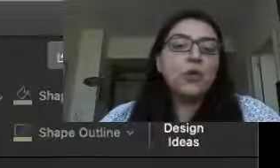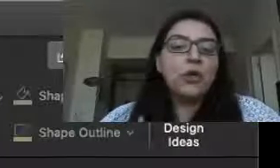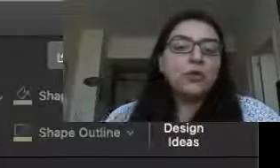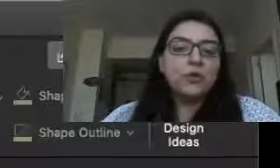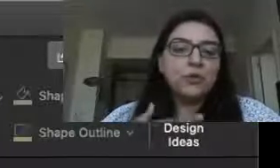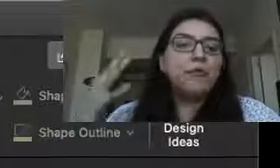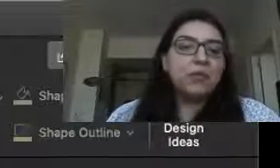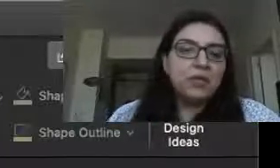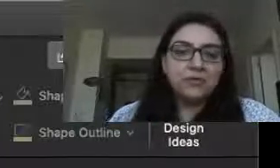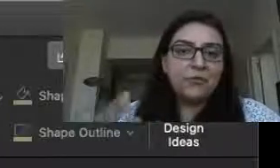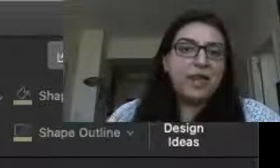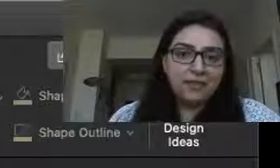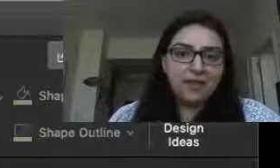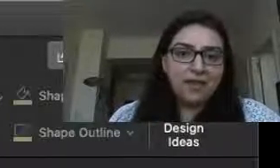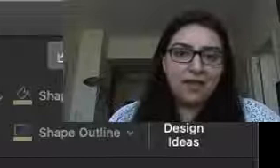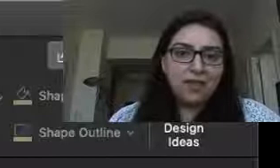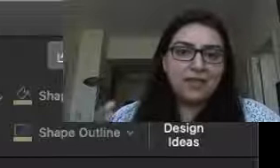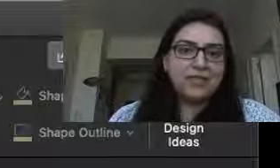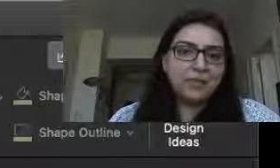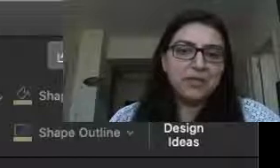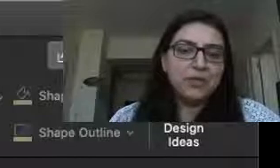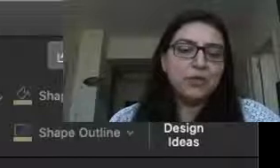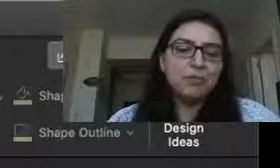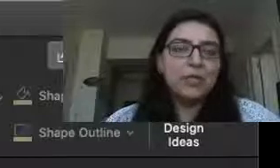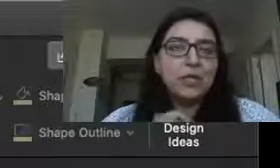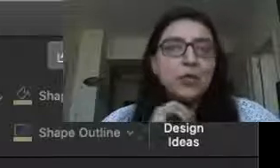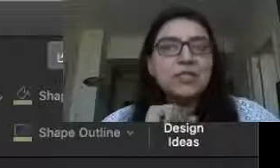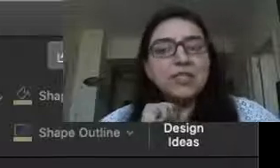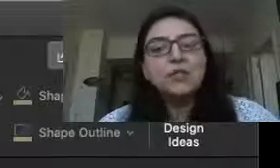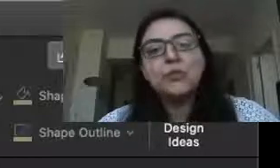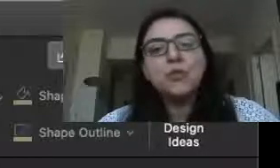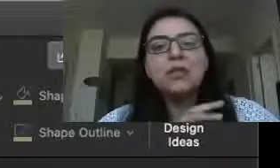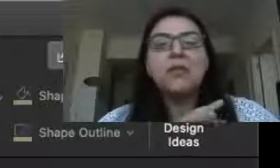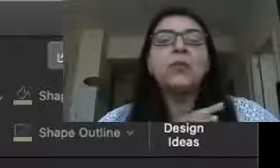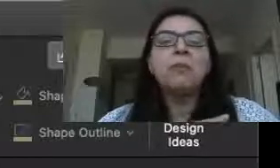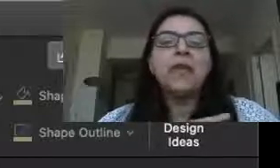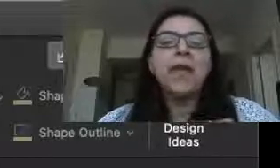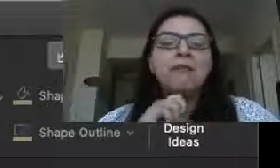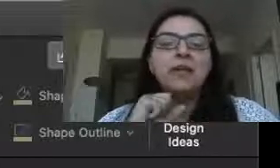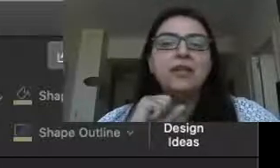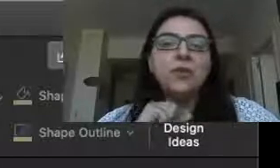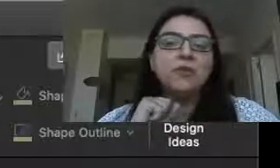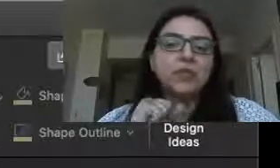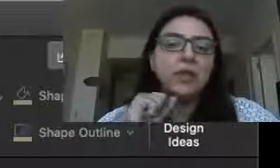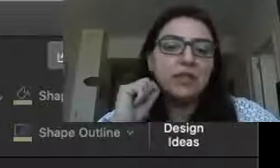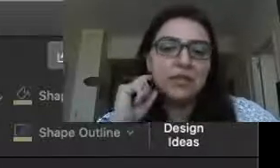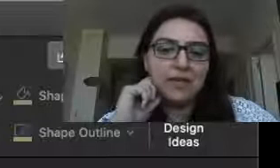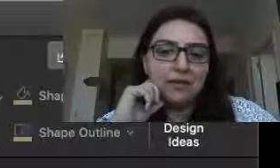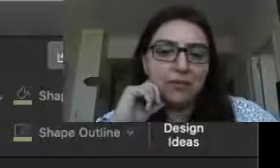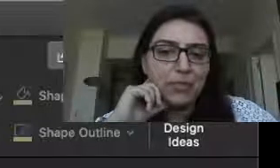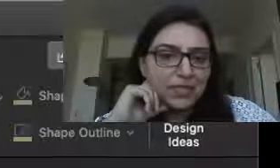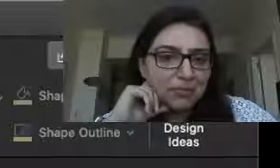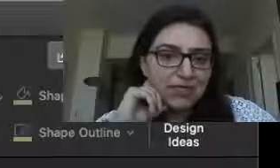So we all know there's no formulas for anything around disability inclusion, but the closest thing to a formula that we might have that, if there's one thing